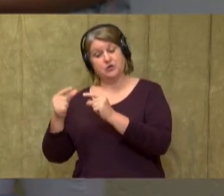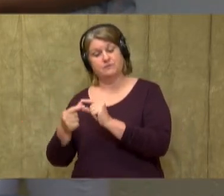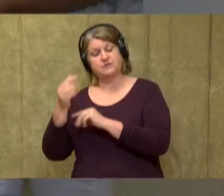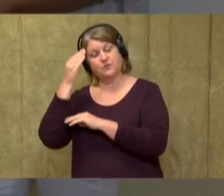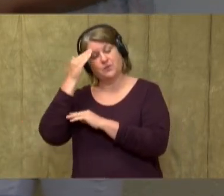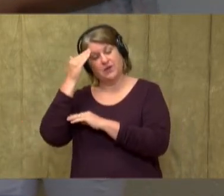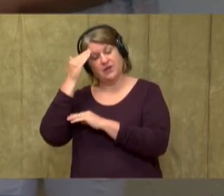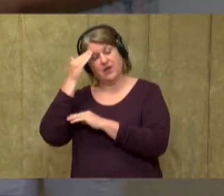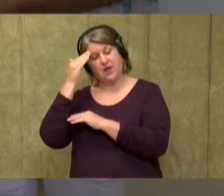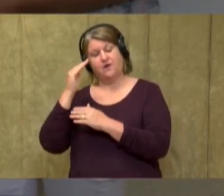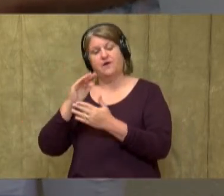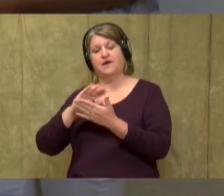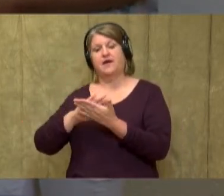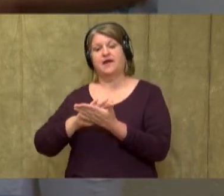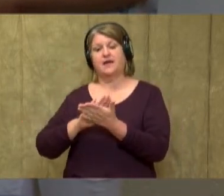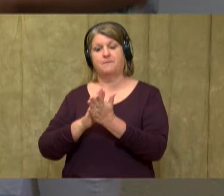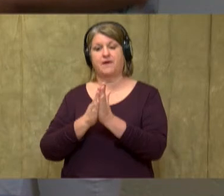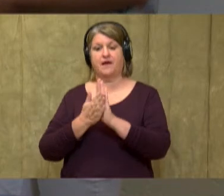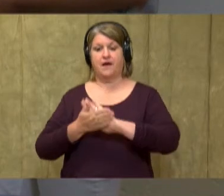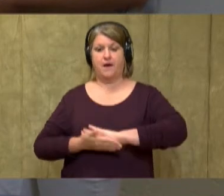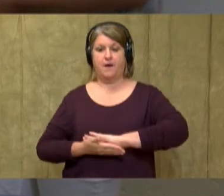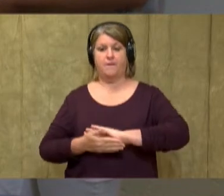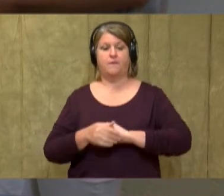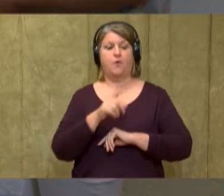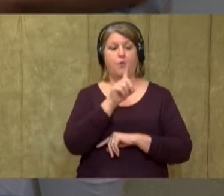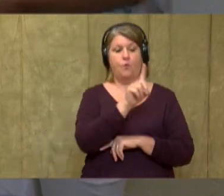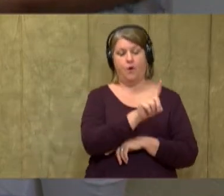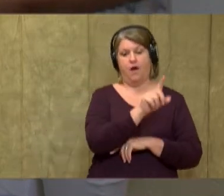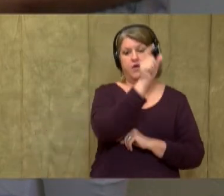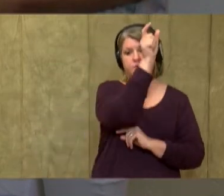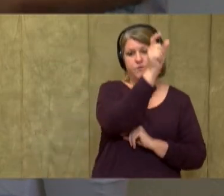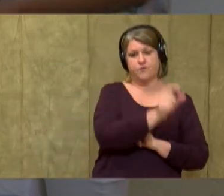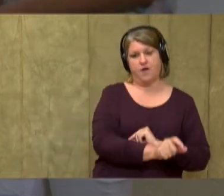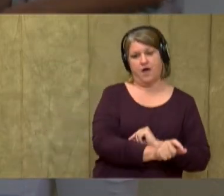the 10 cubes can equal a rod.